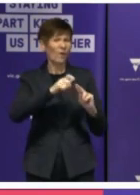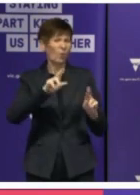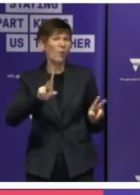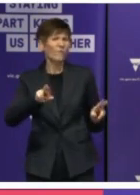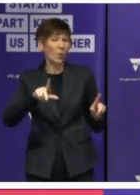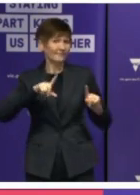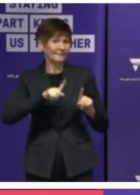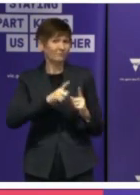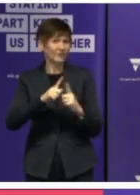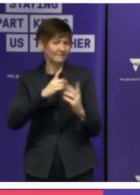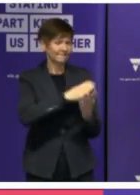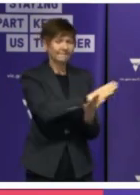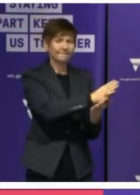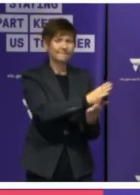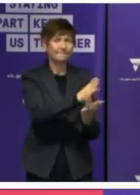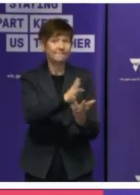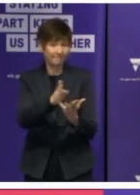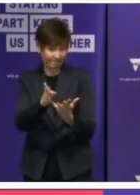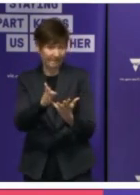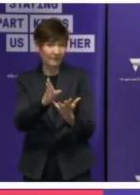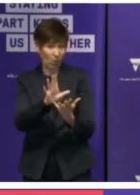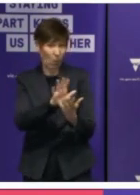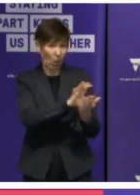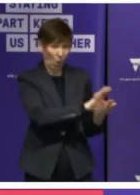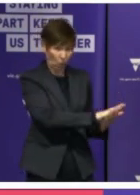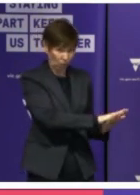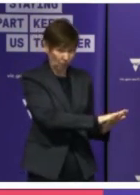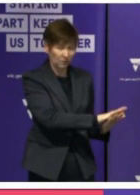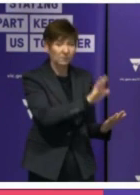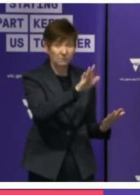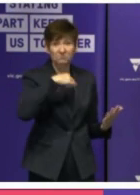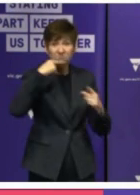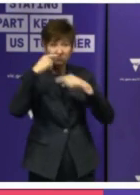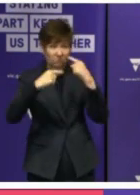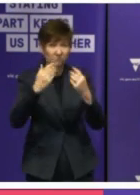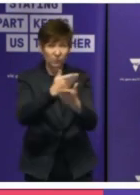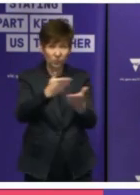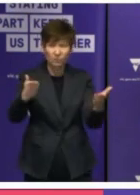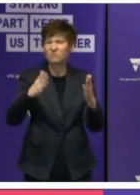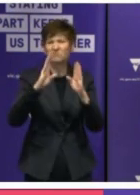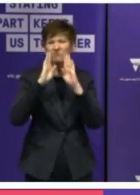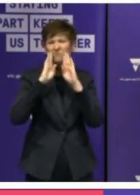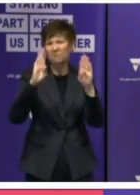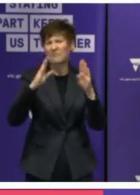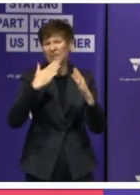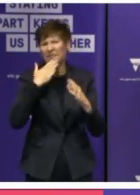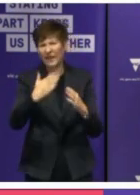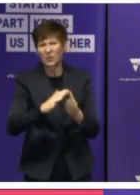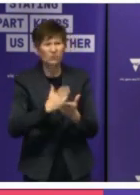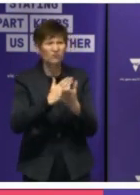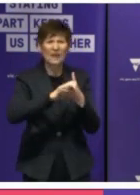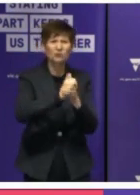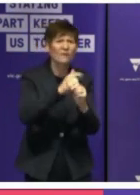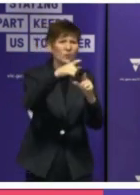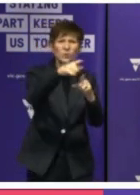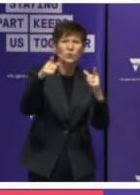thing. I don't want their quite amazing performance, their effort, to be in any way